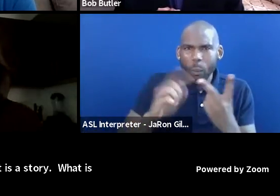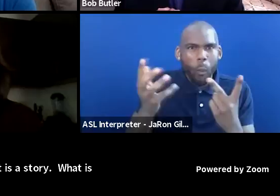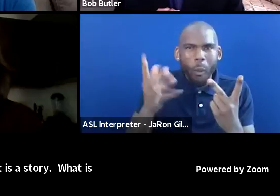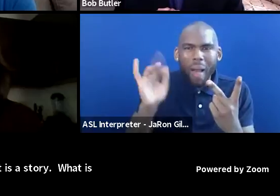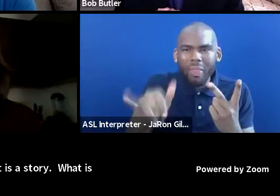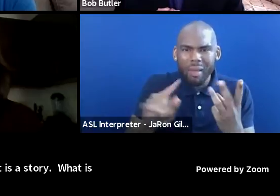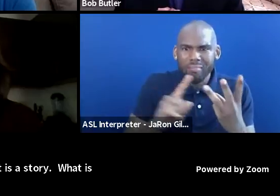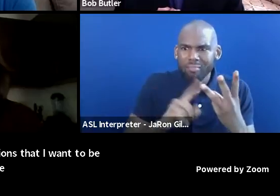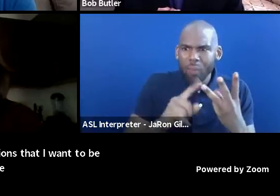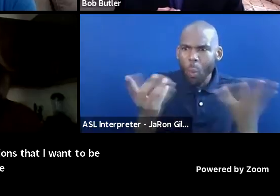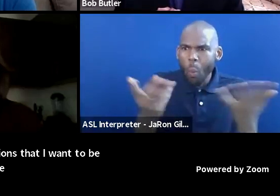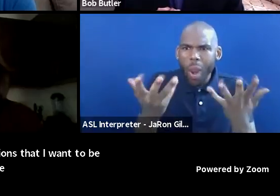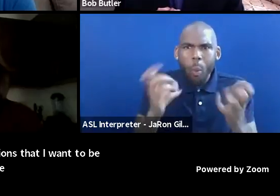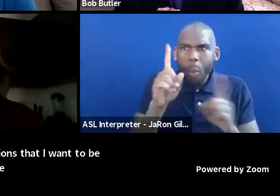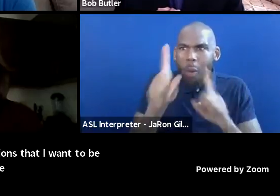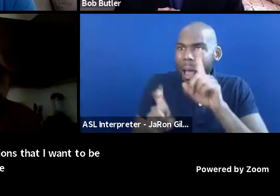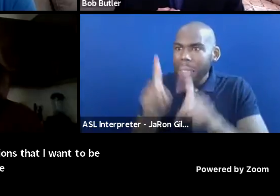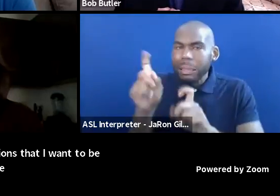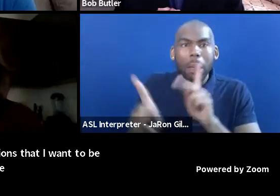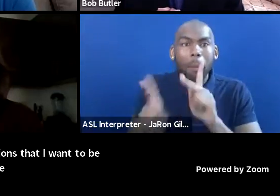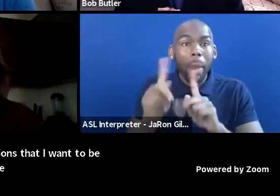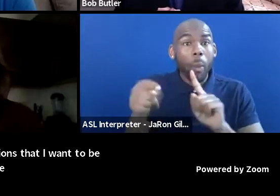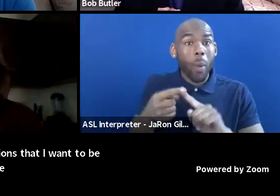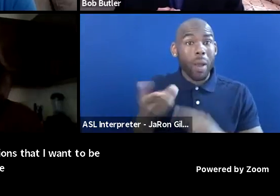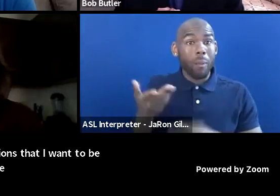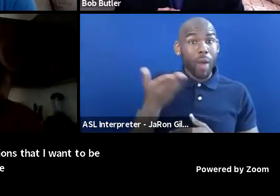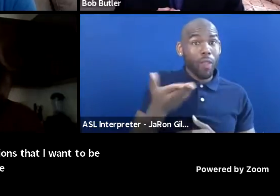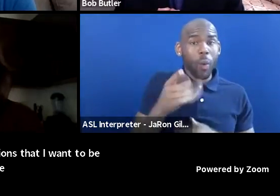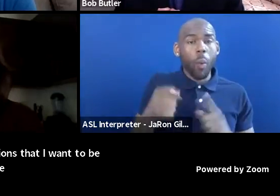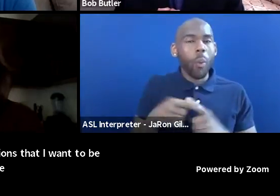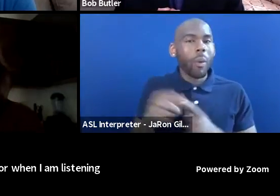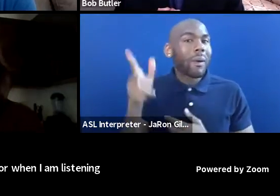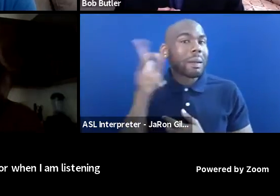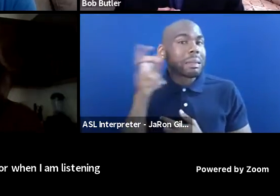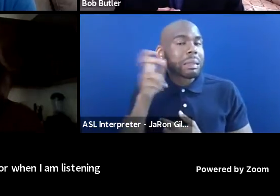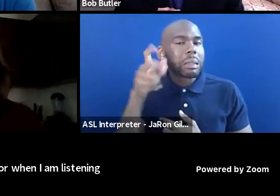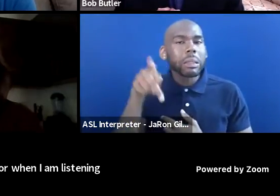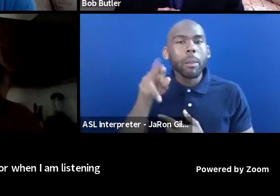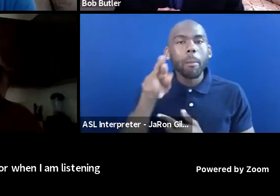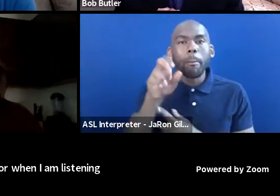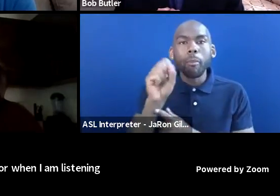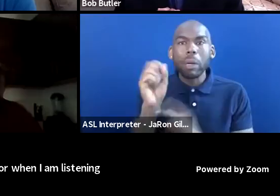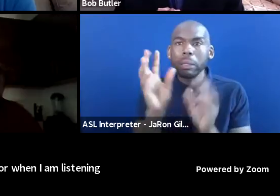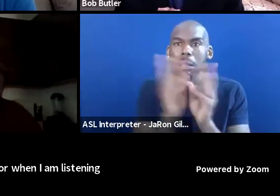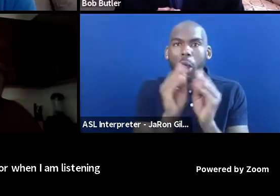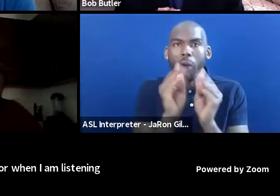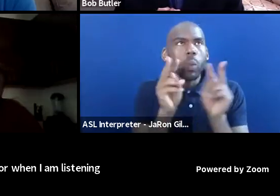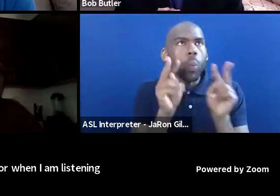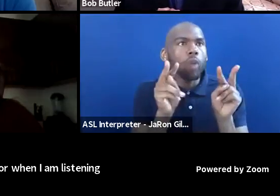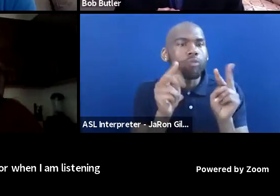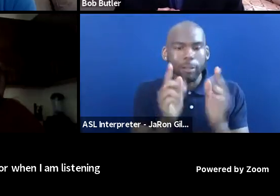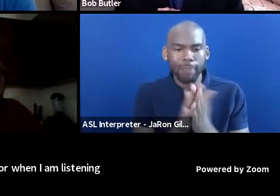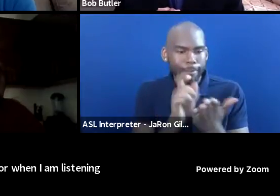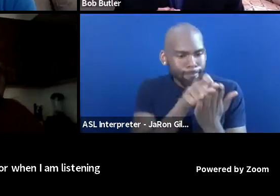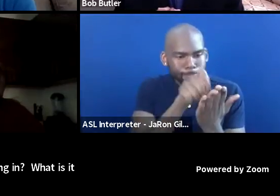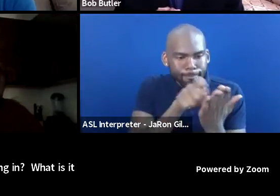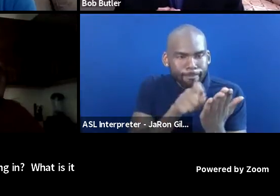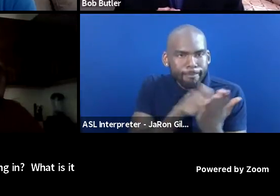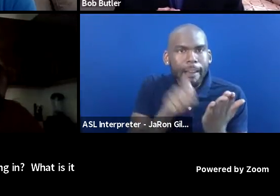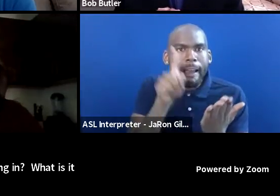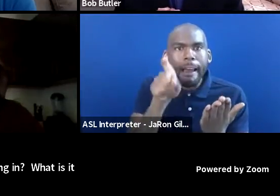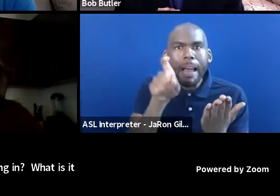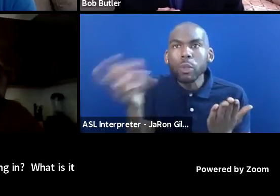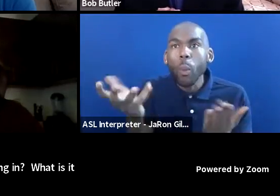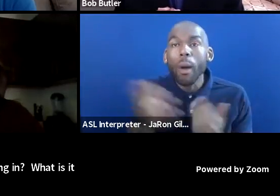when I'm out on a story or when I'm listening to a press conference coming in. What is it that we used to say, if people were